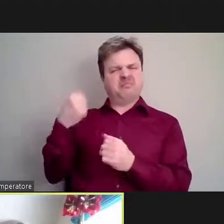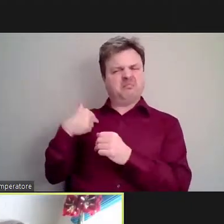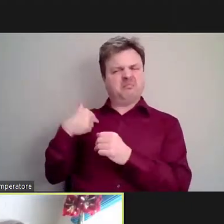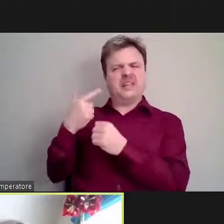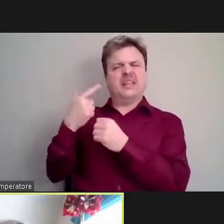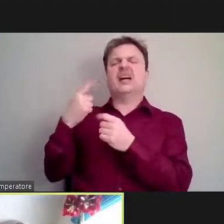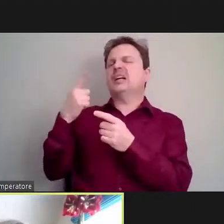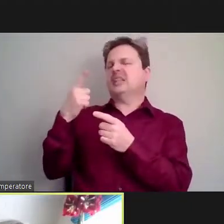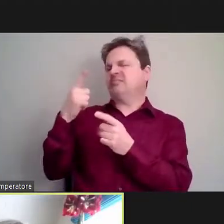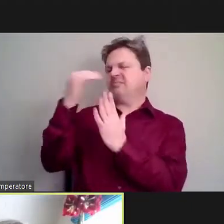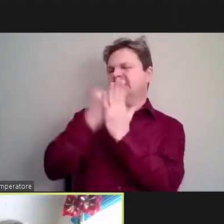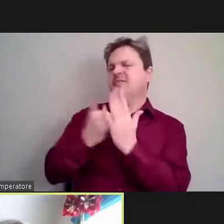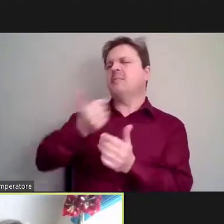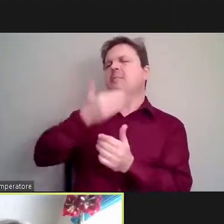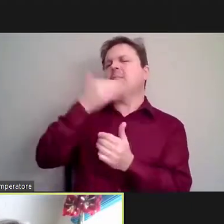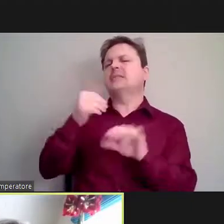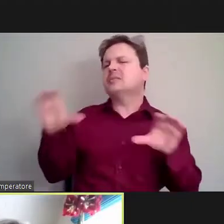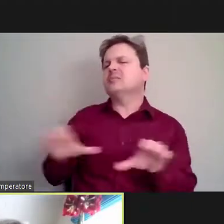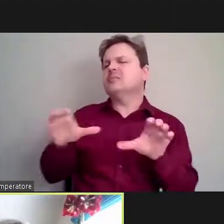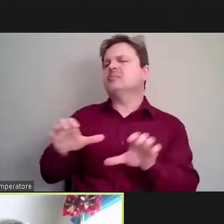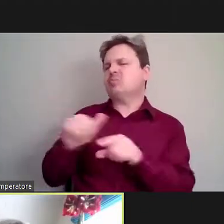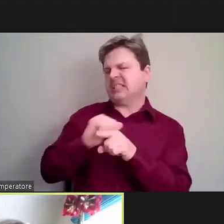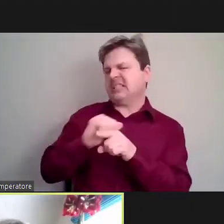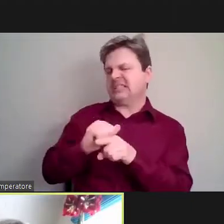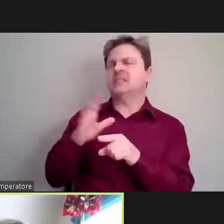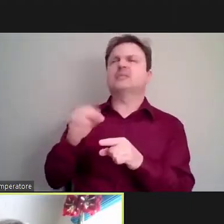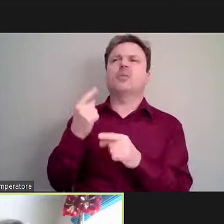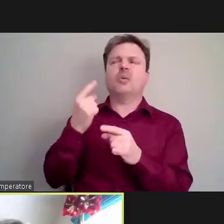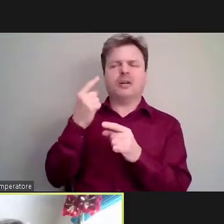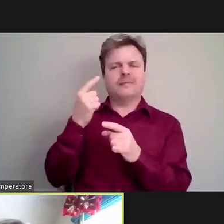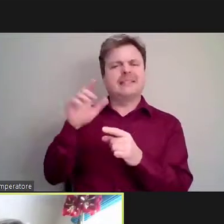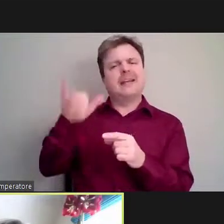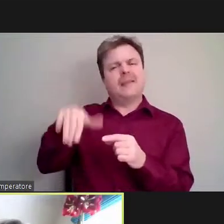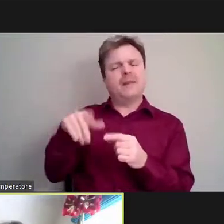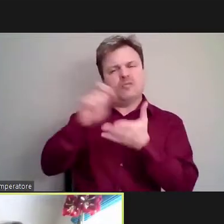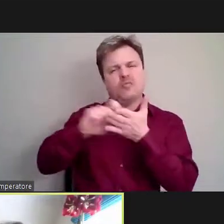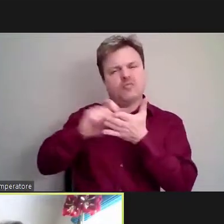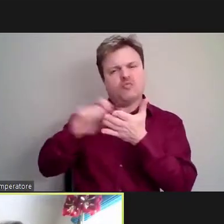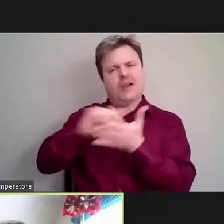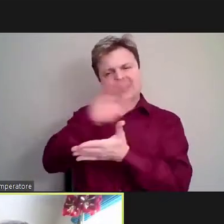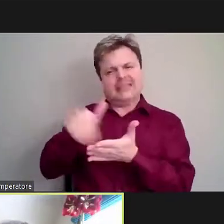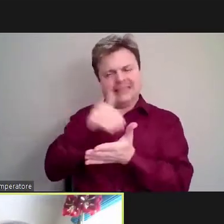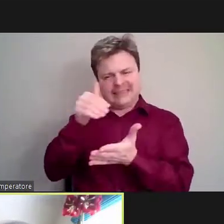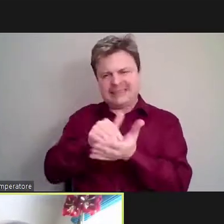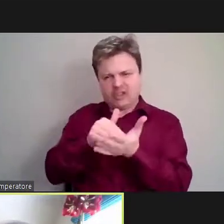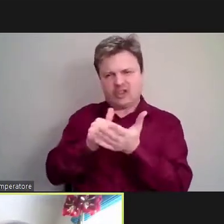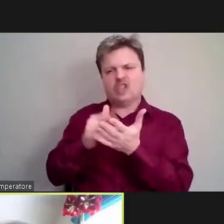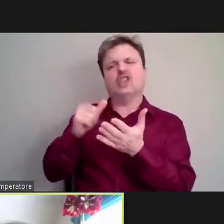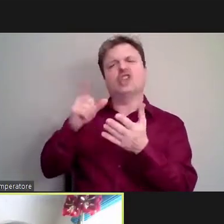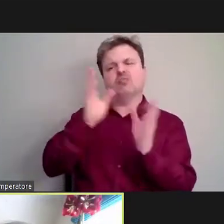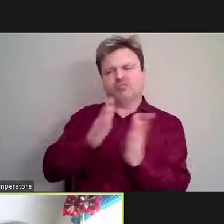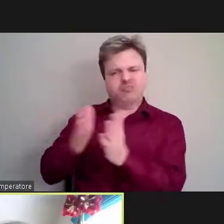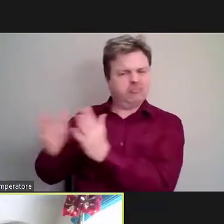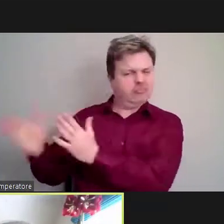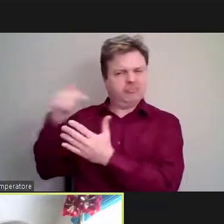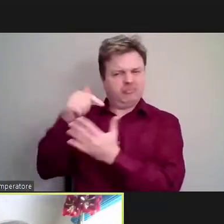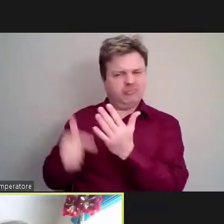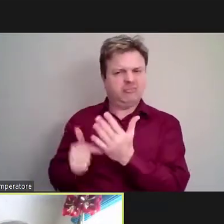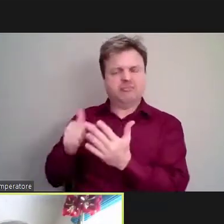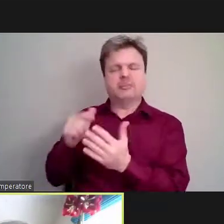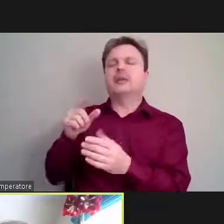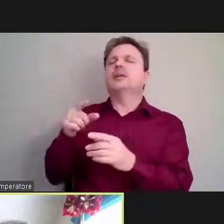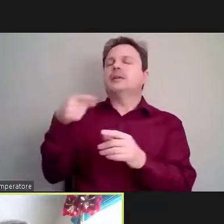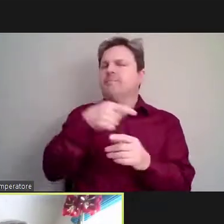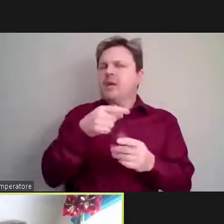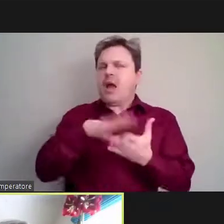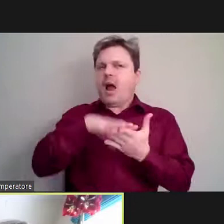best practices or thinking through Writing Center pedagogy specifically, I learned on Wednesday that the MSU Writing